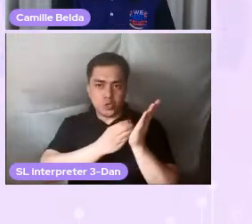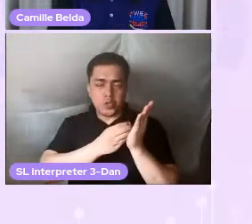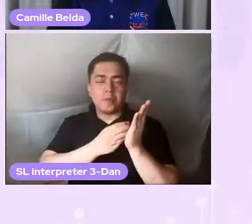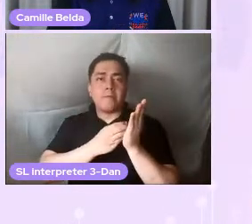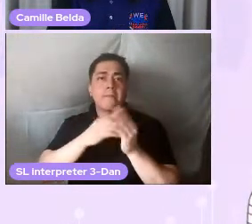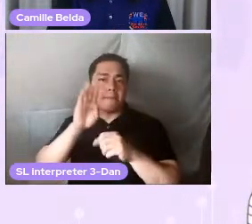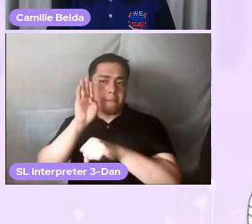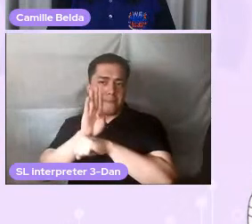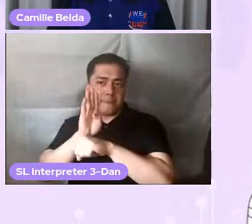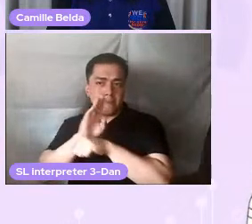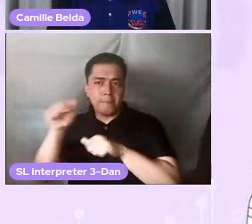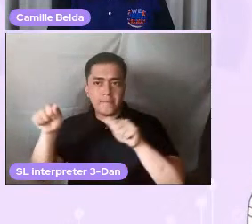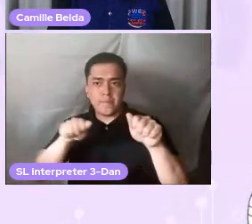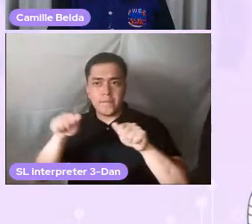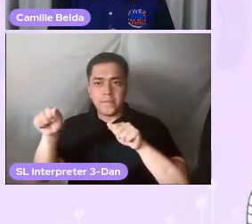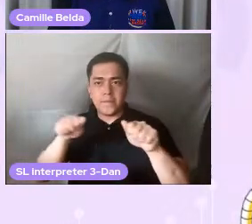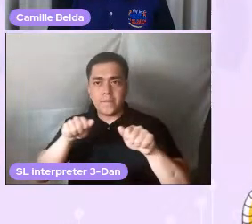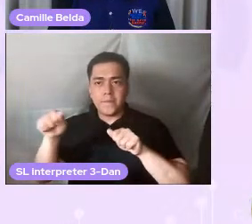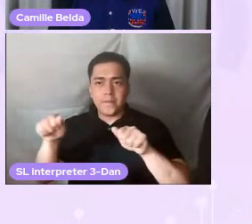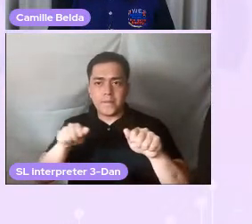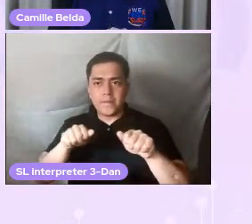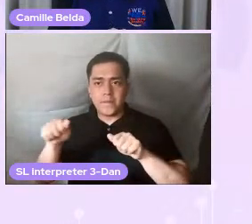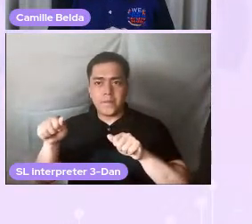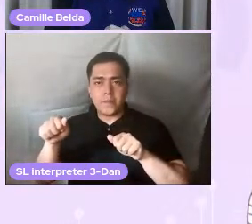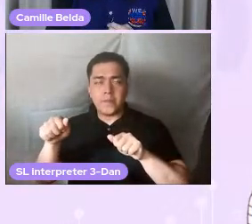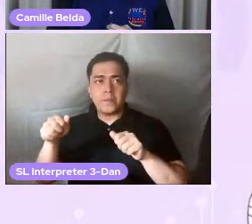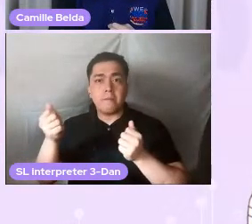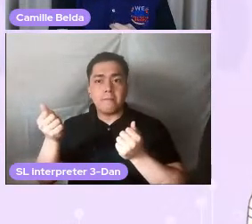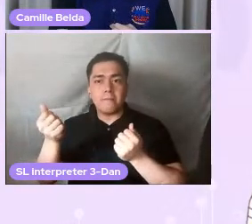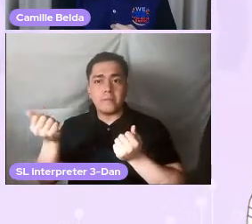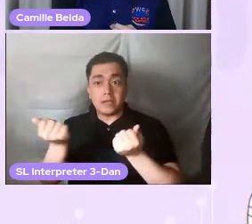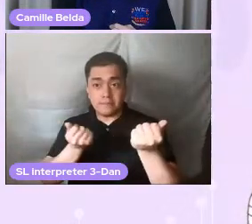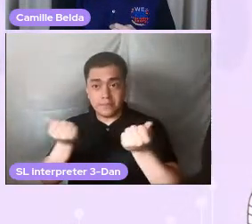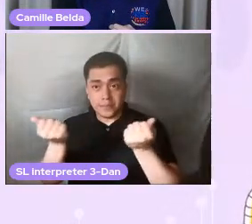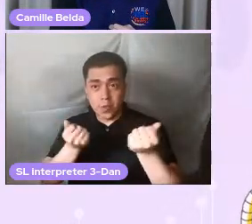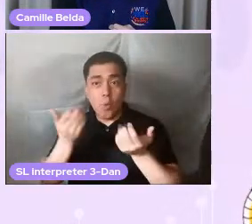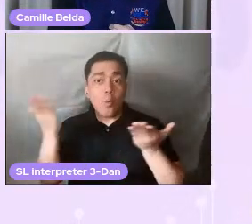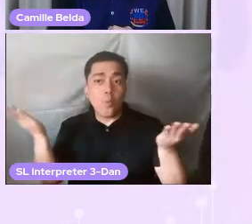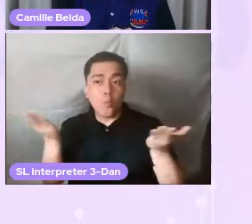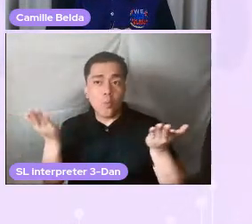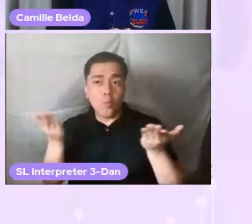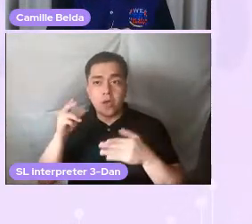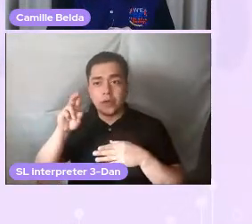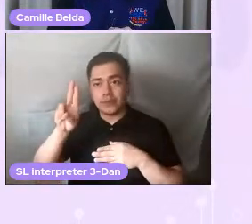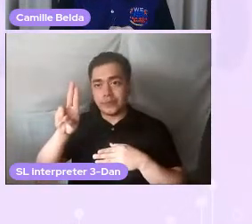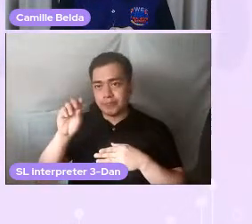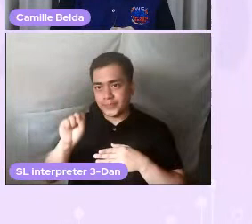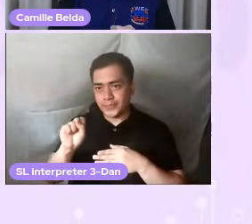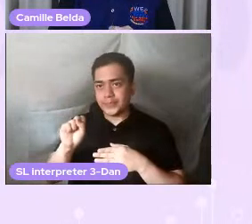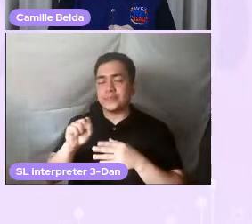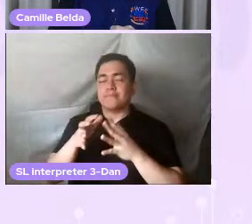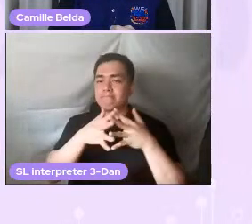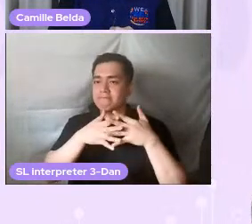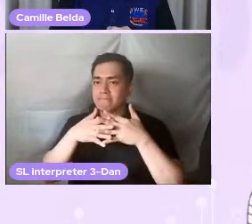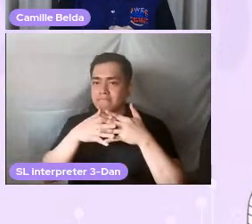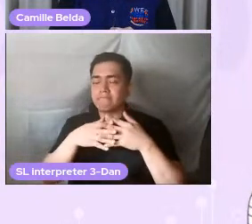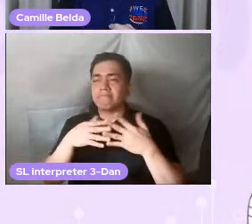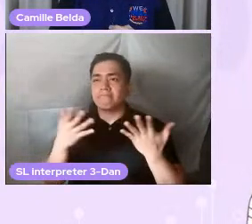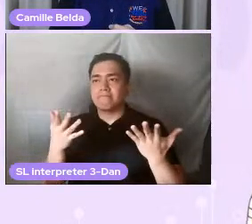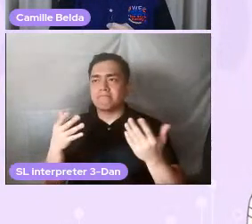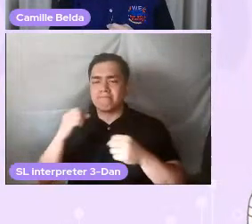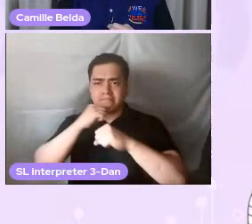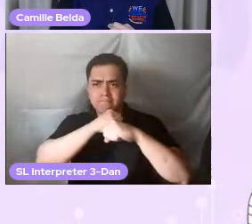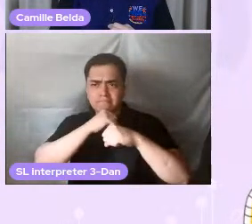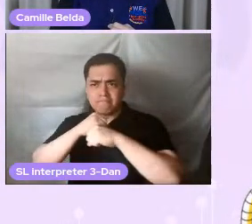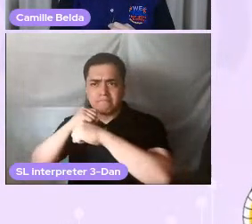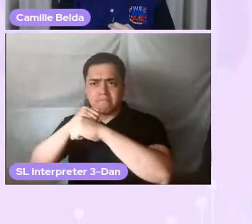at Carnegie Mellon University in the U.S. She is a Filipina millennial that advocates for